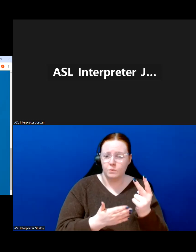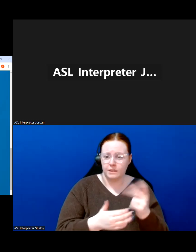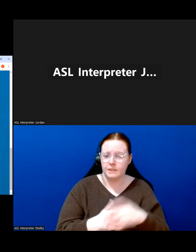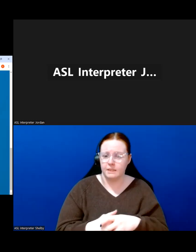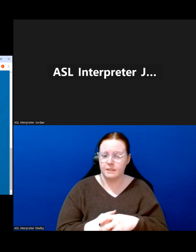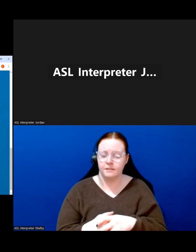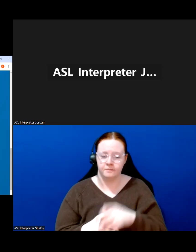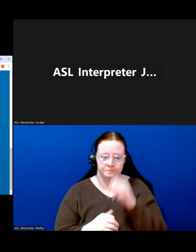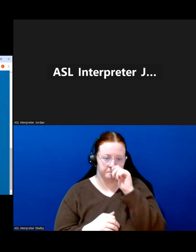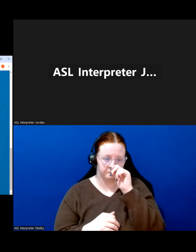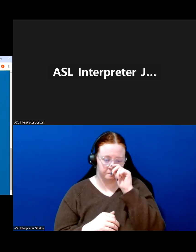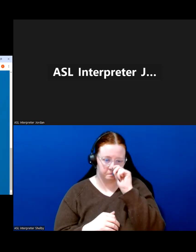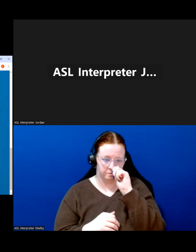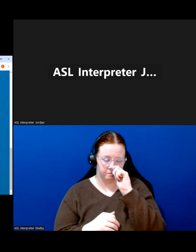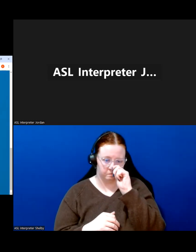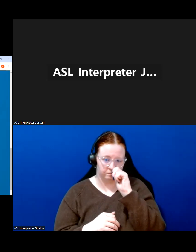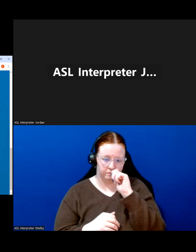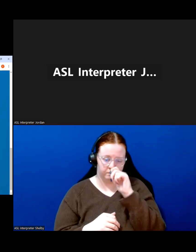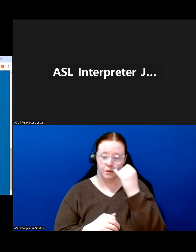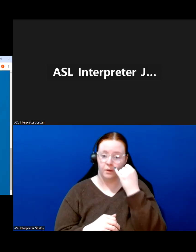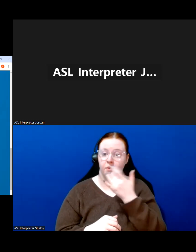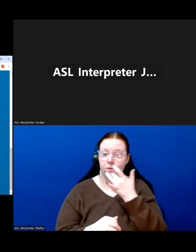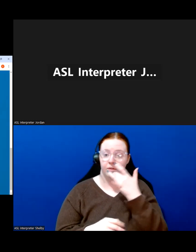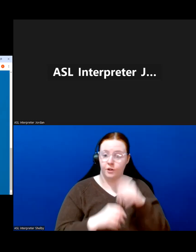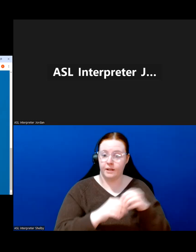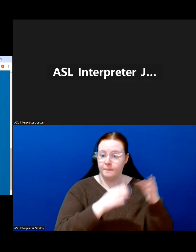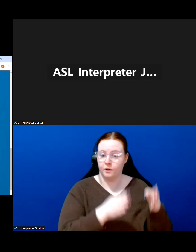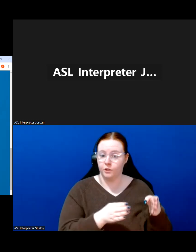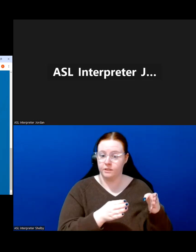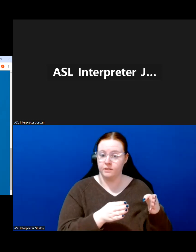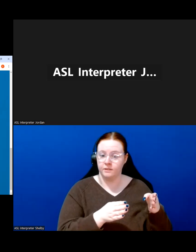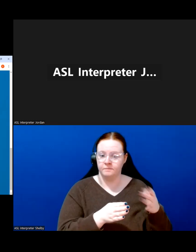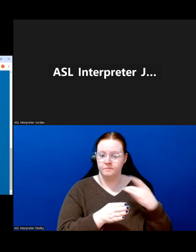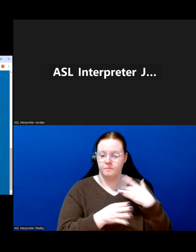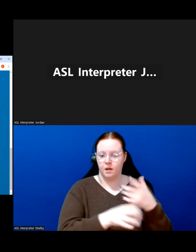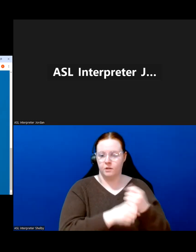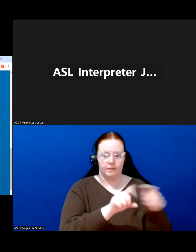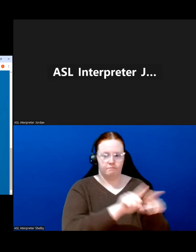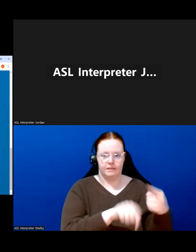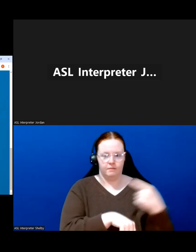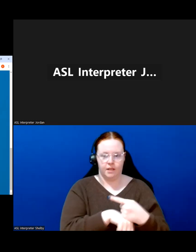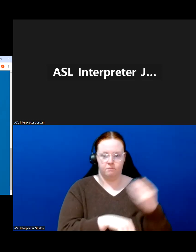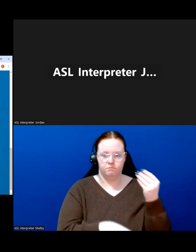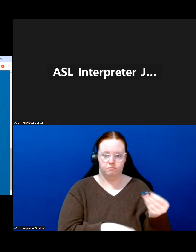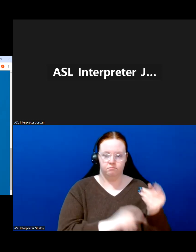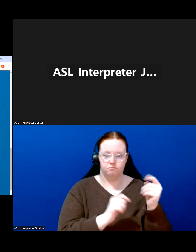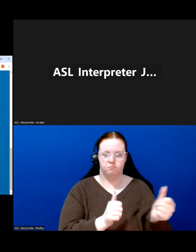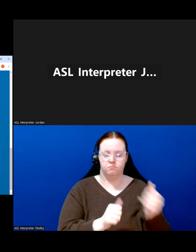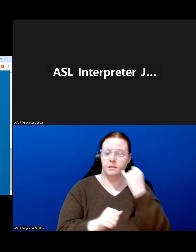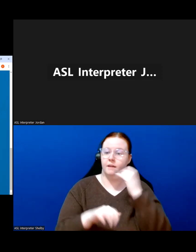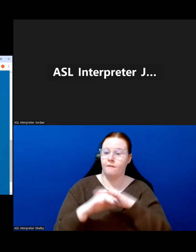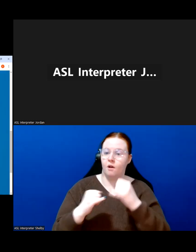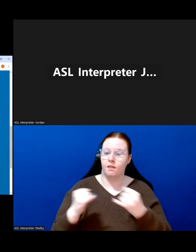mail. So if you wanted to do it in person, typically people will like get it the day that they go in to do it, which is